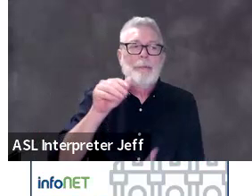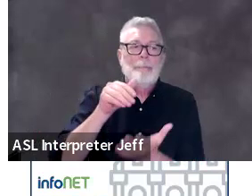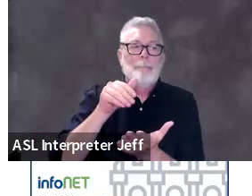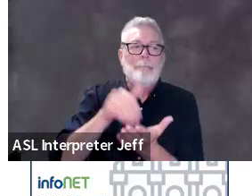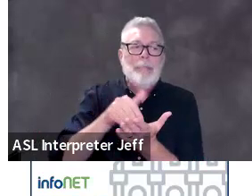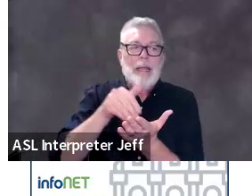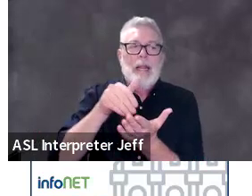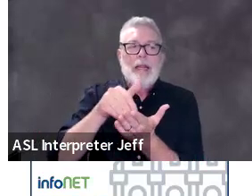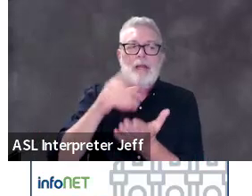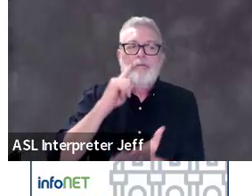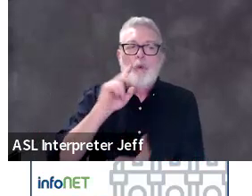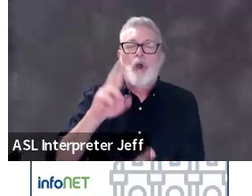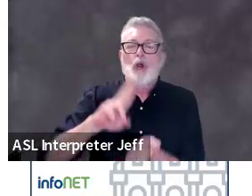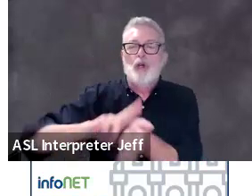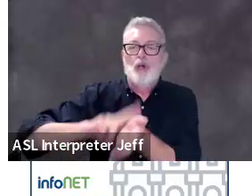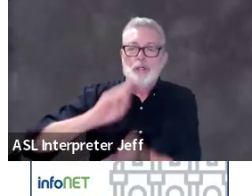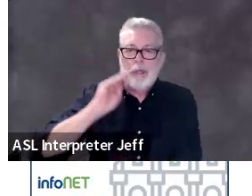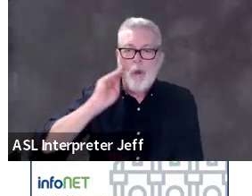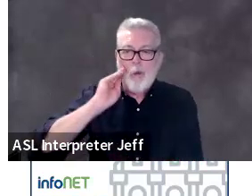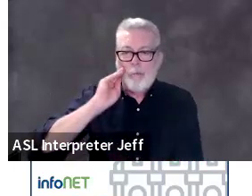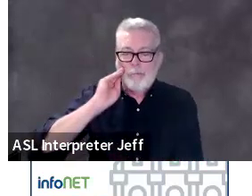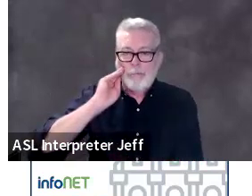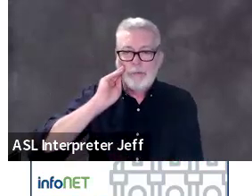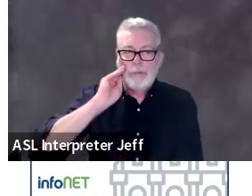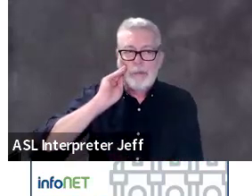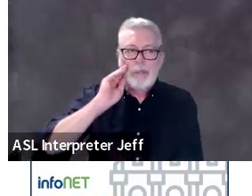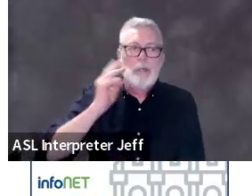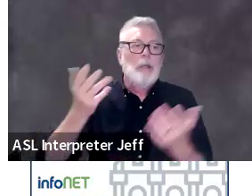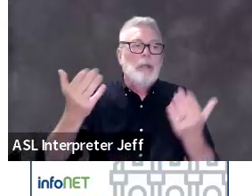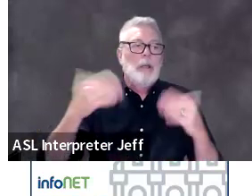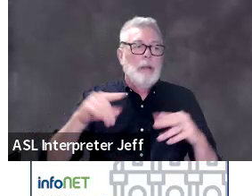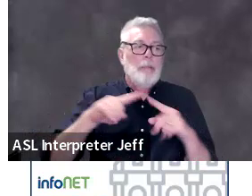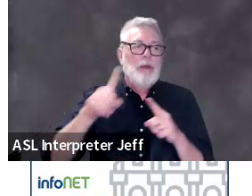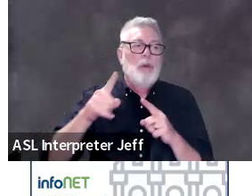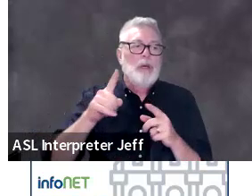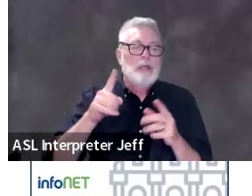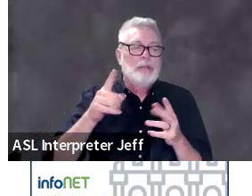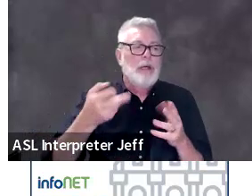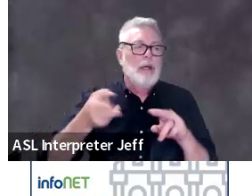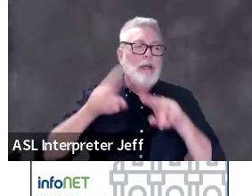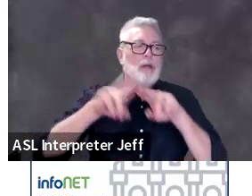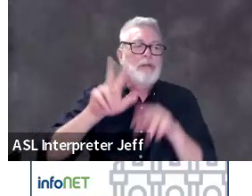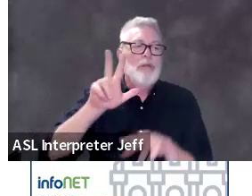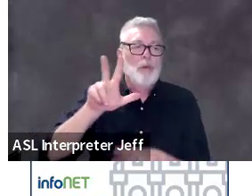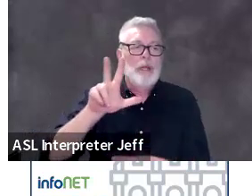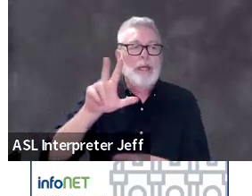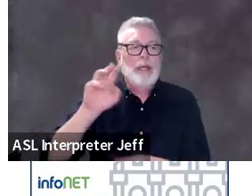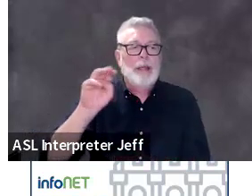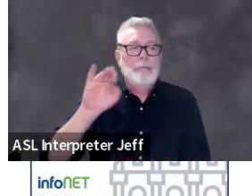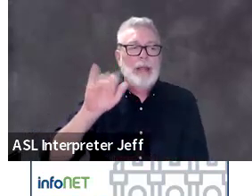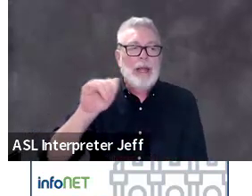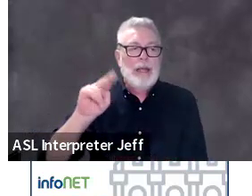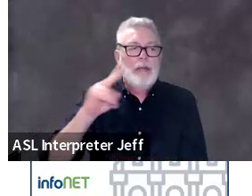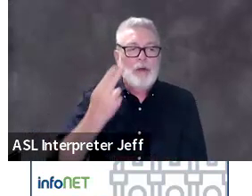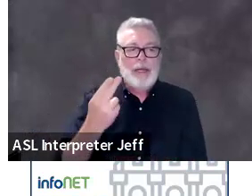for nursing homes. But there was a small increase, $3 million increase for home and